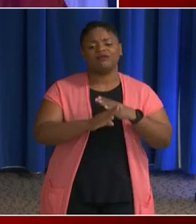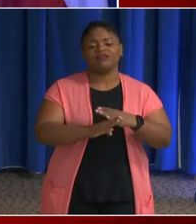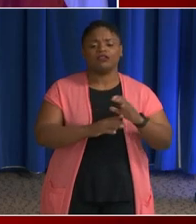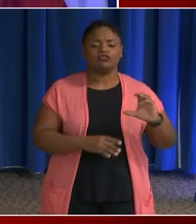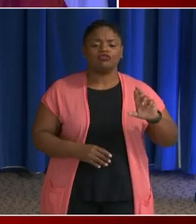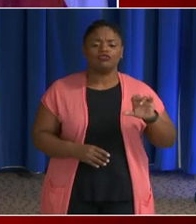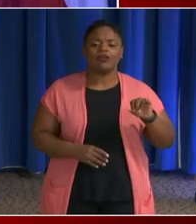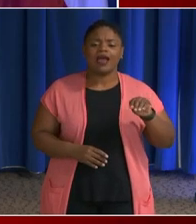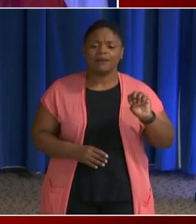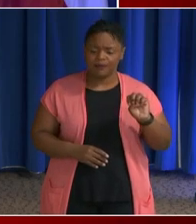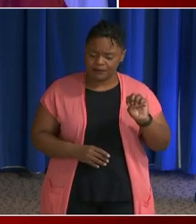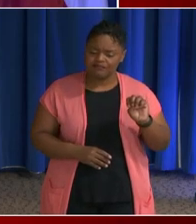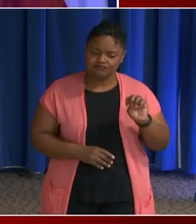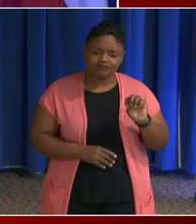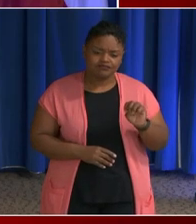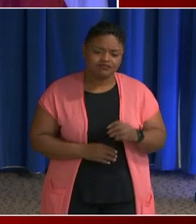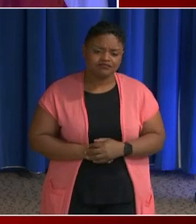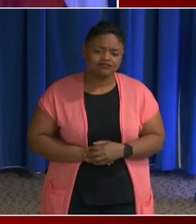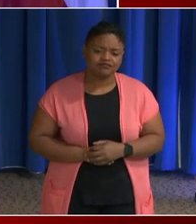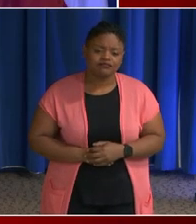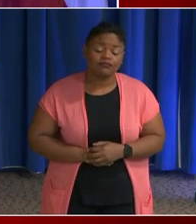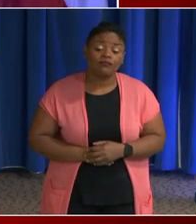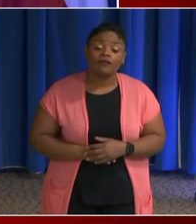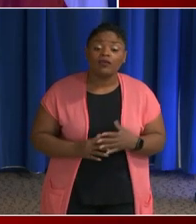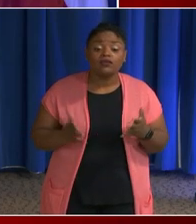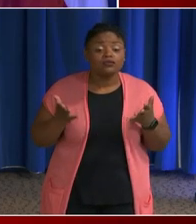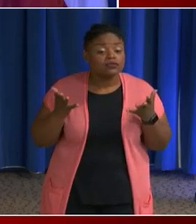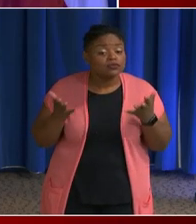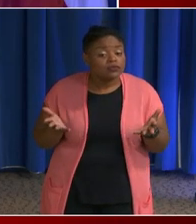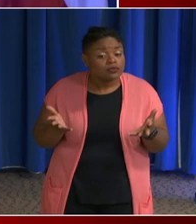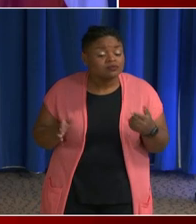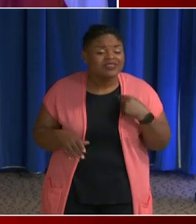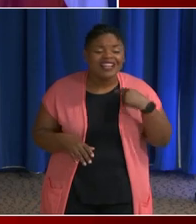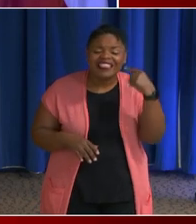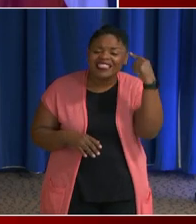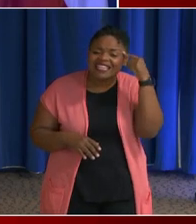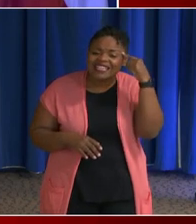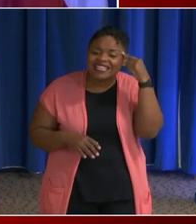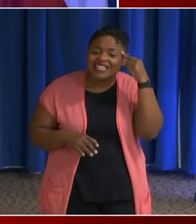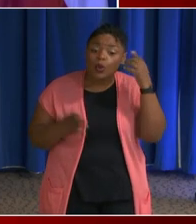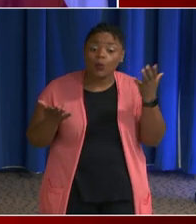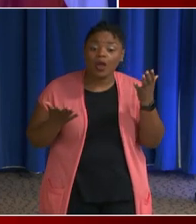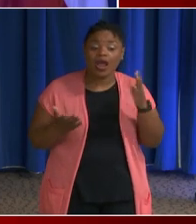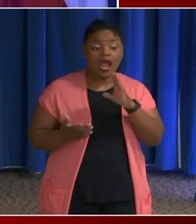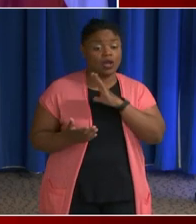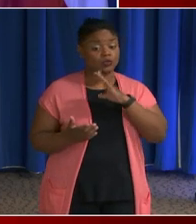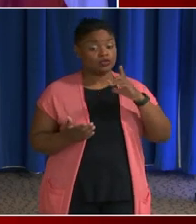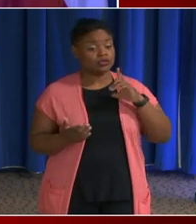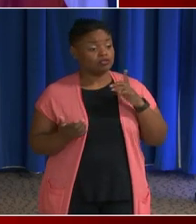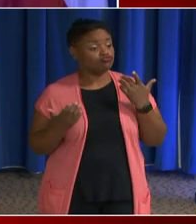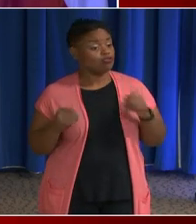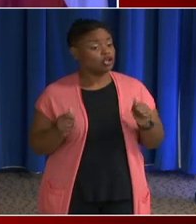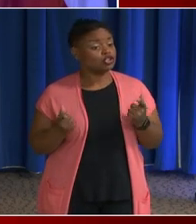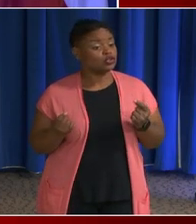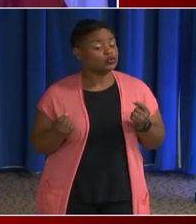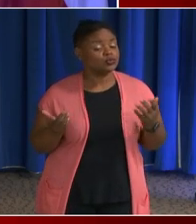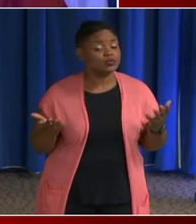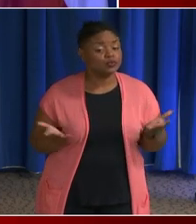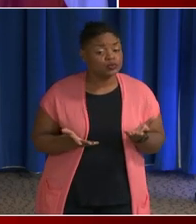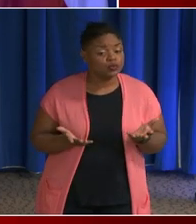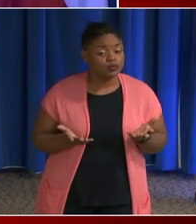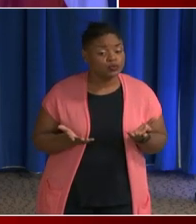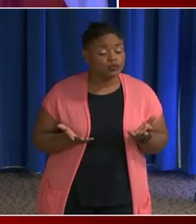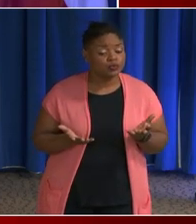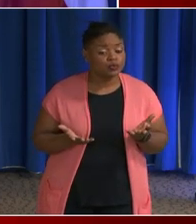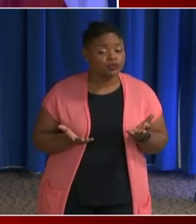And so what I think what the council is going to look to do is